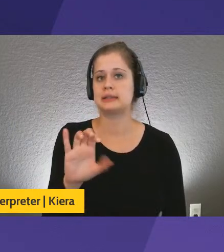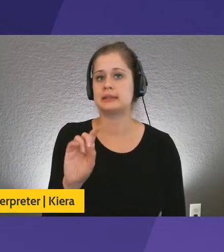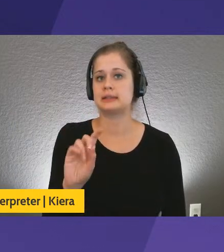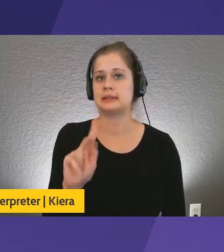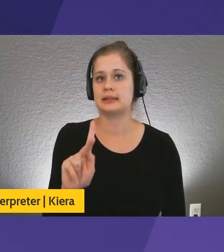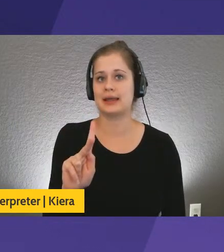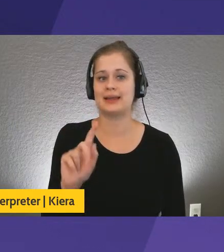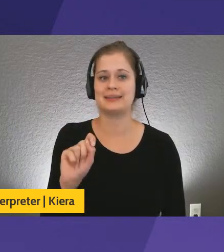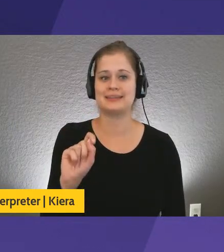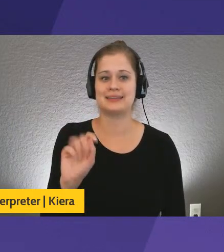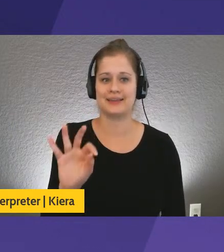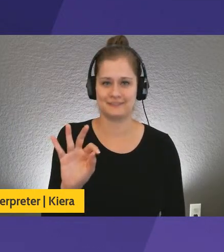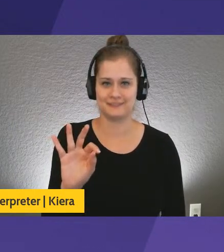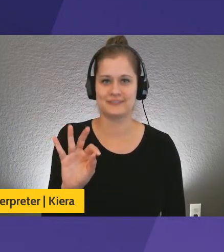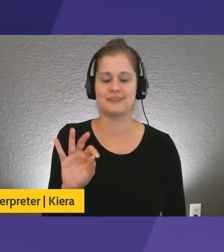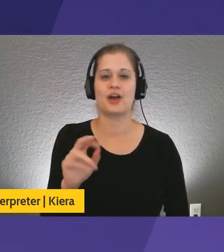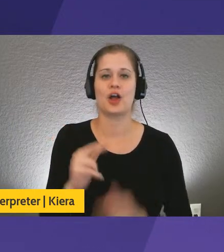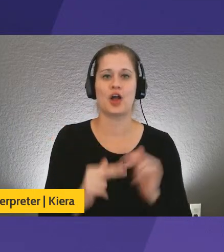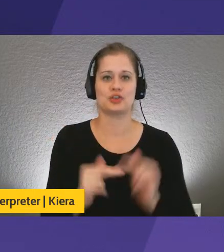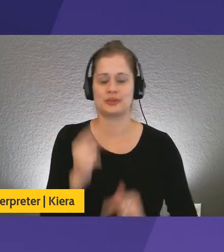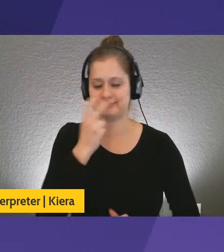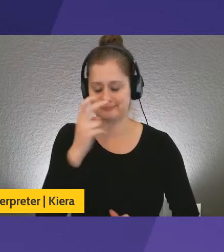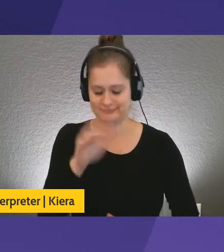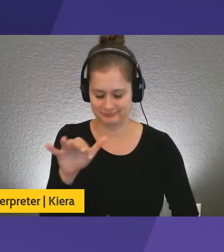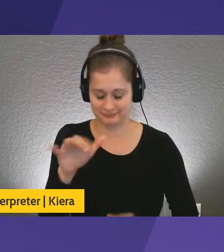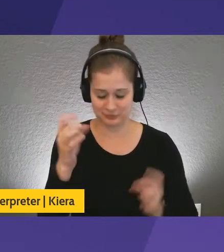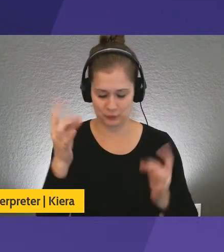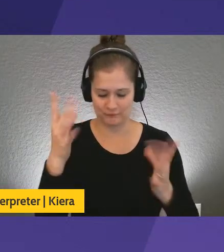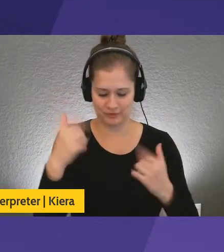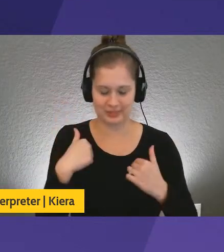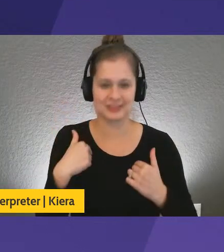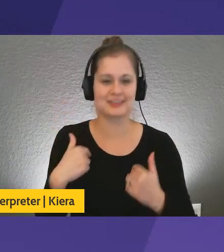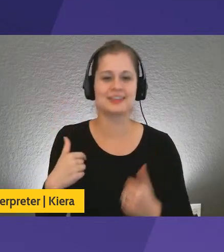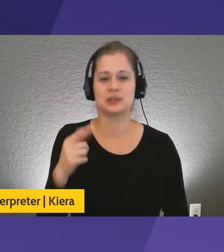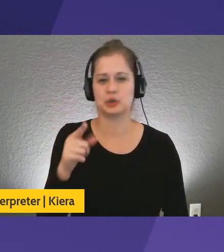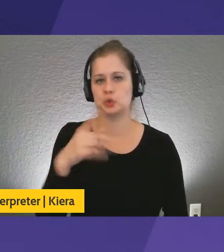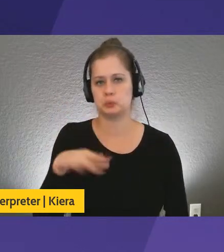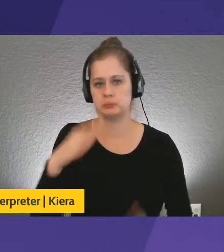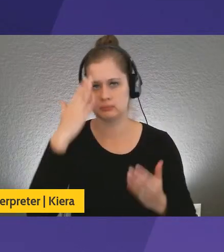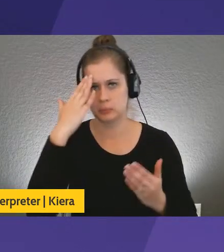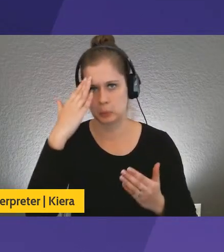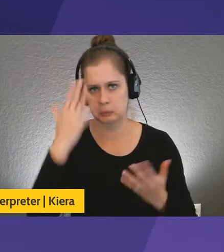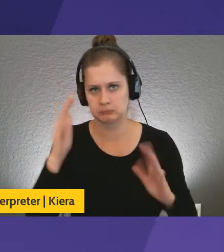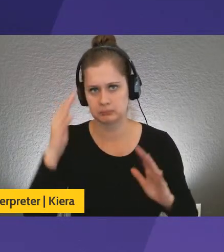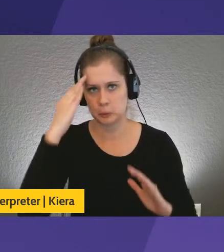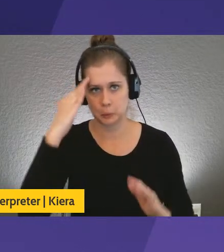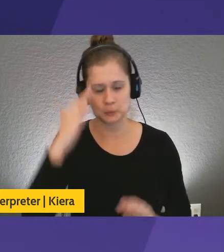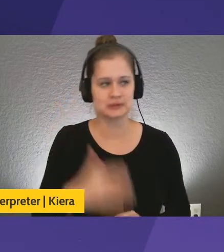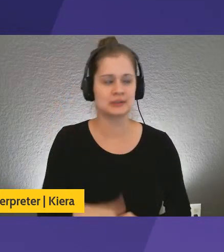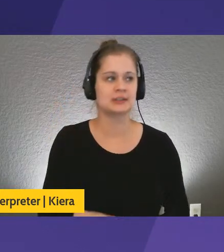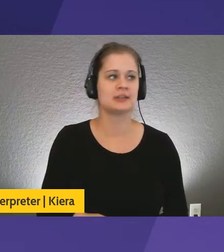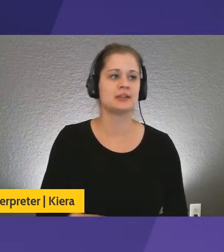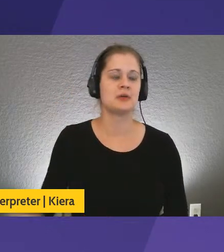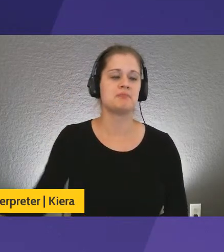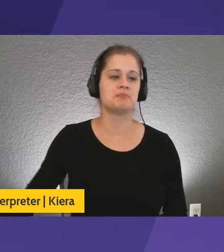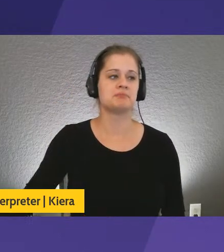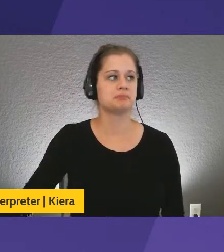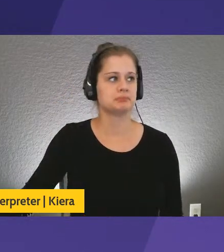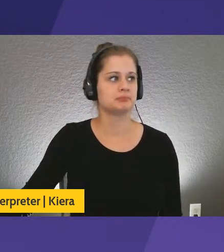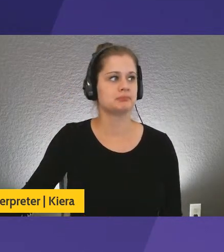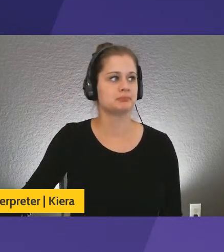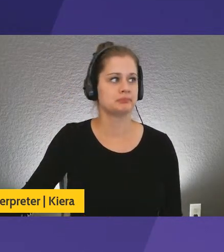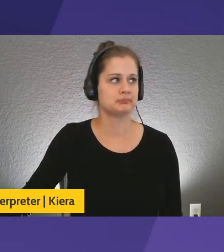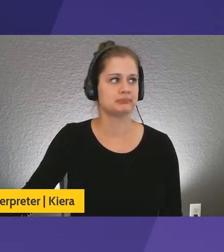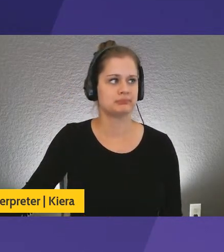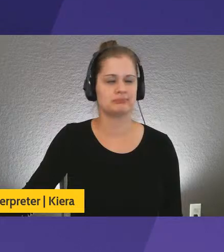CDKtf constructs. I'm horrible at spelling. You already know that. And we will jump into that